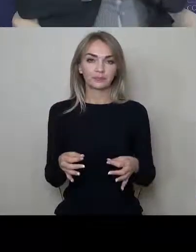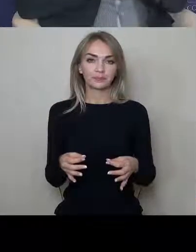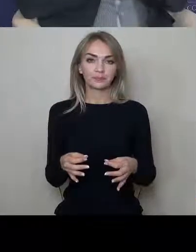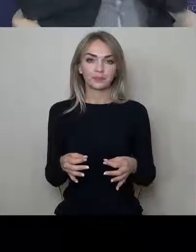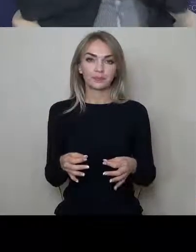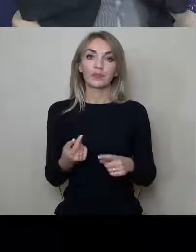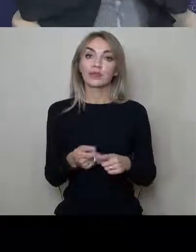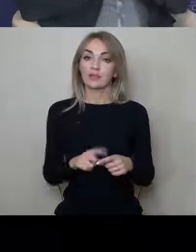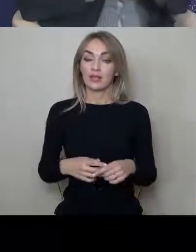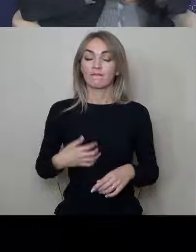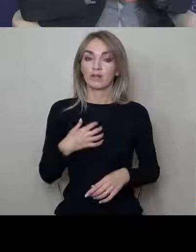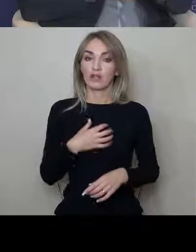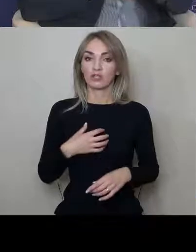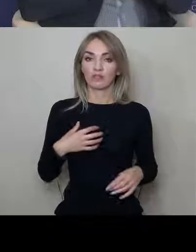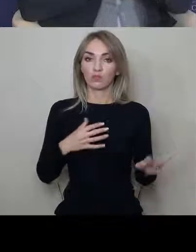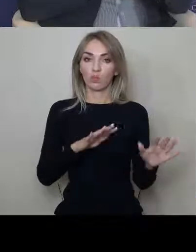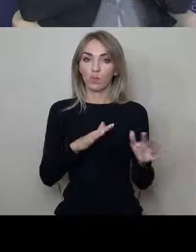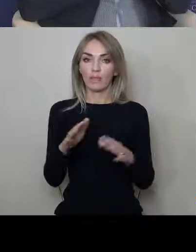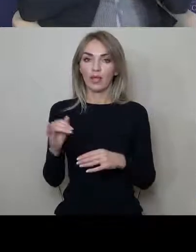that the person believes